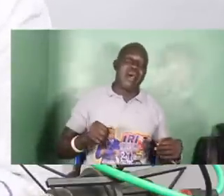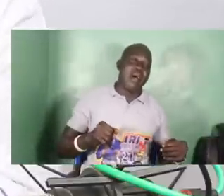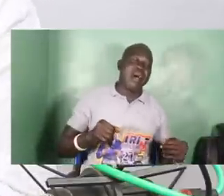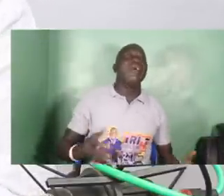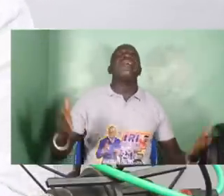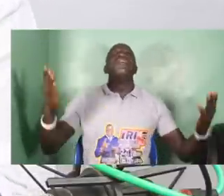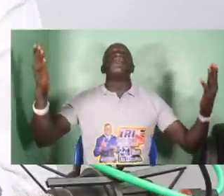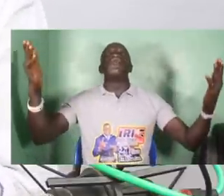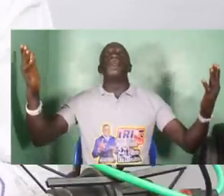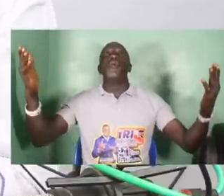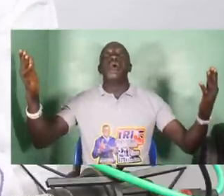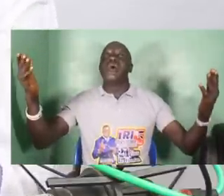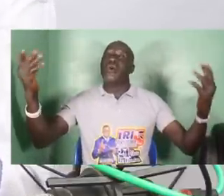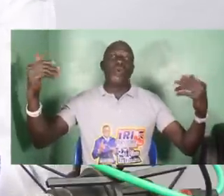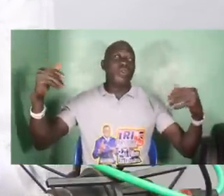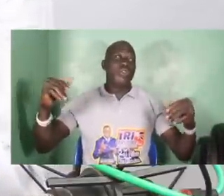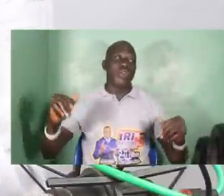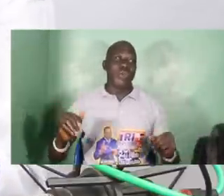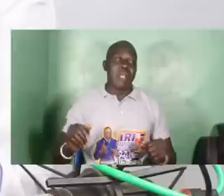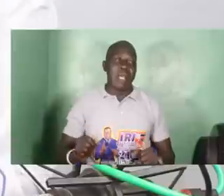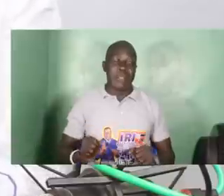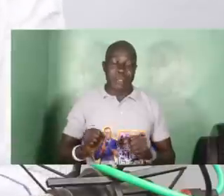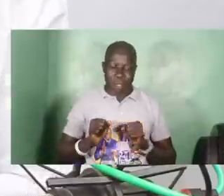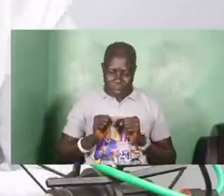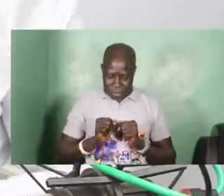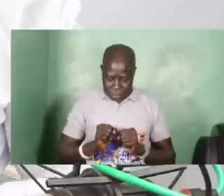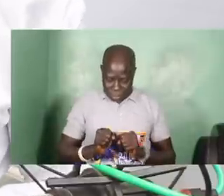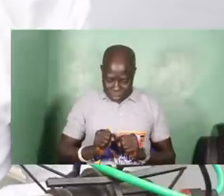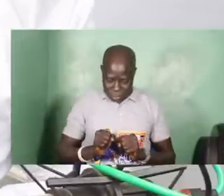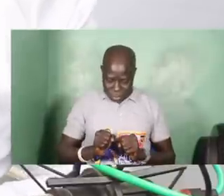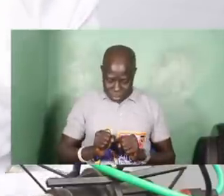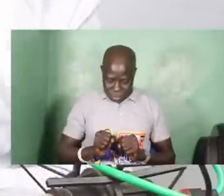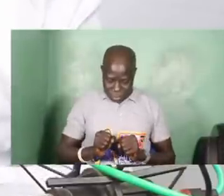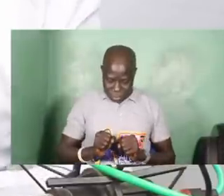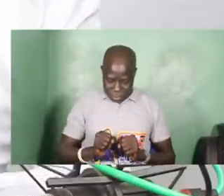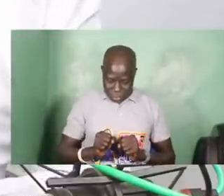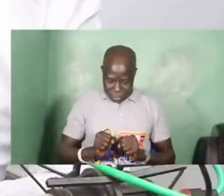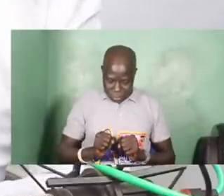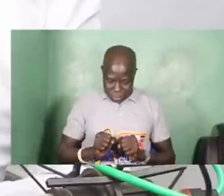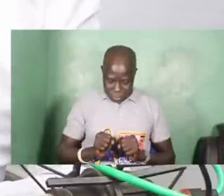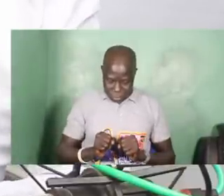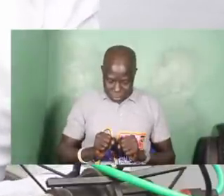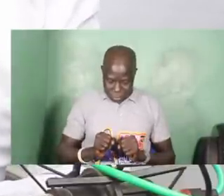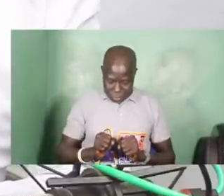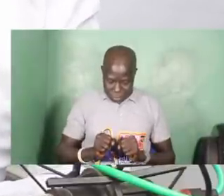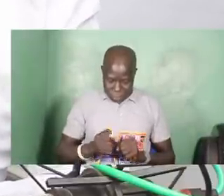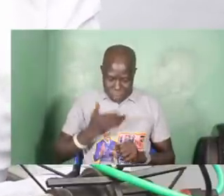Ìyanu sẹ́yìn wà ká. Ṣùgbọ́n ojo la ń tọrọ. Má jẹ